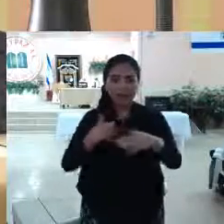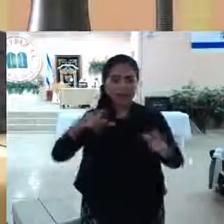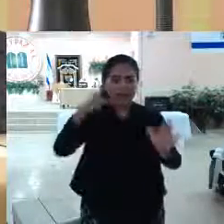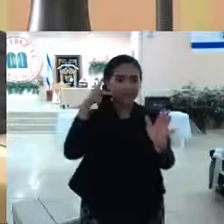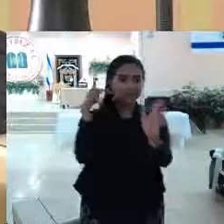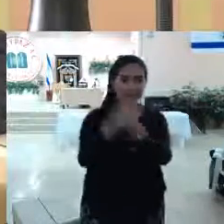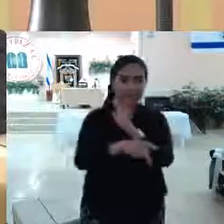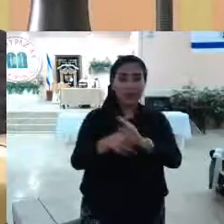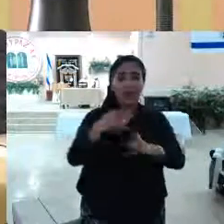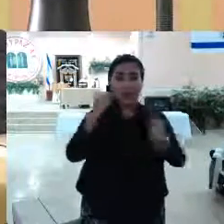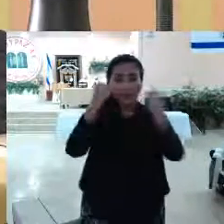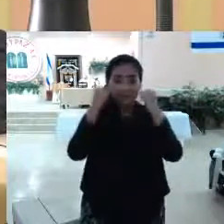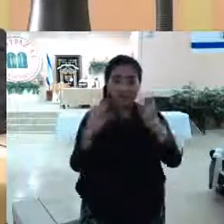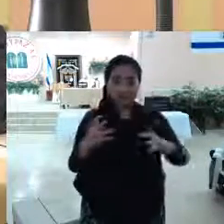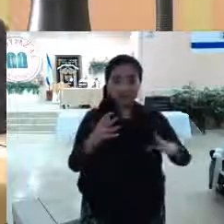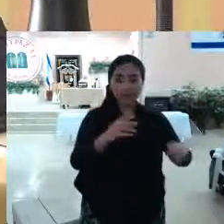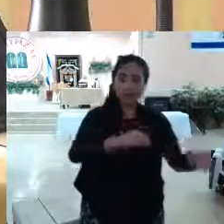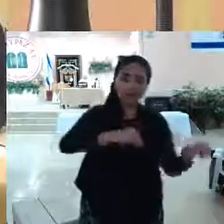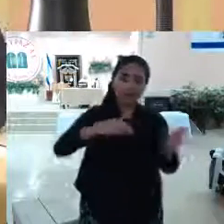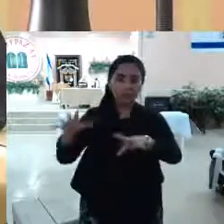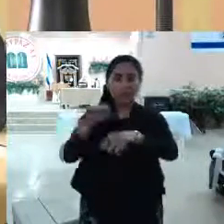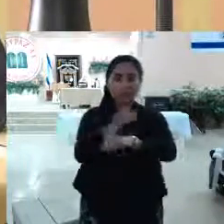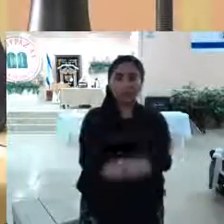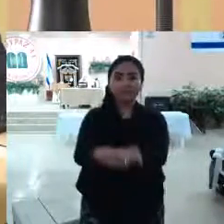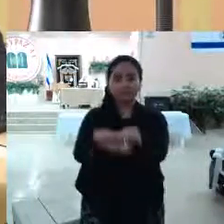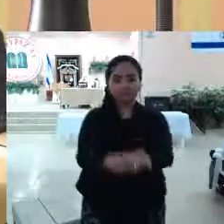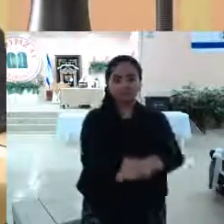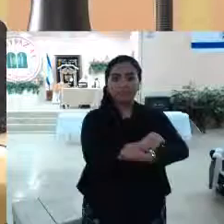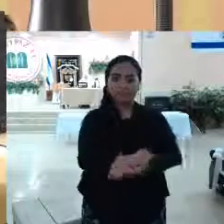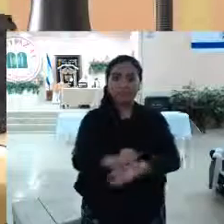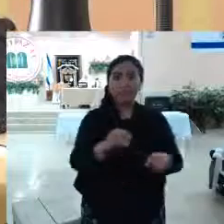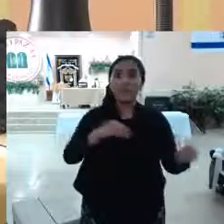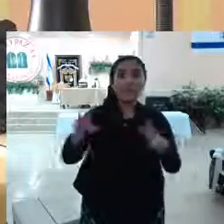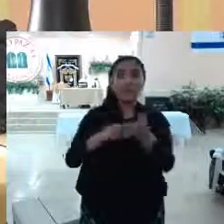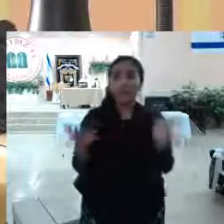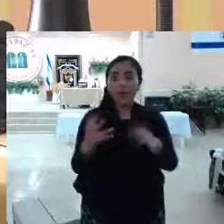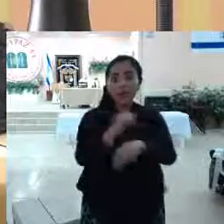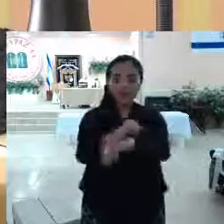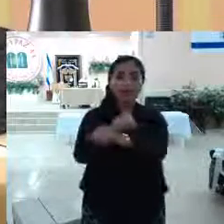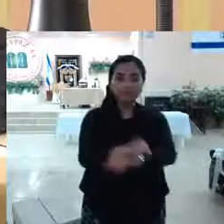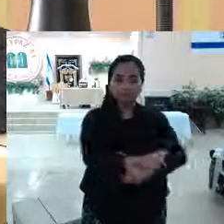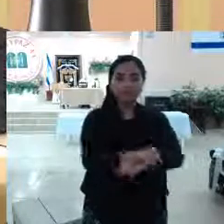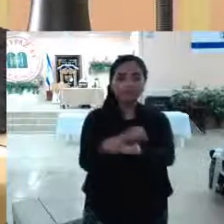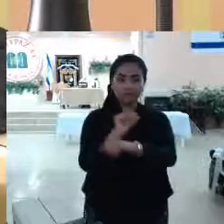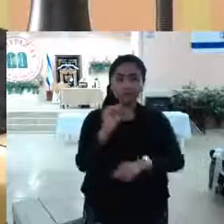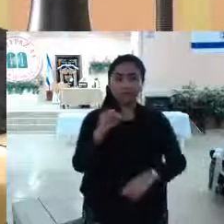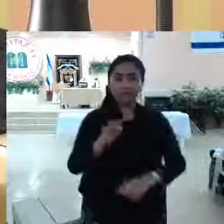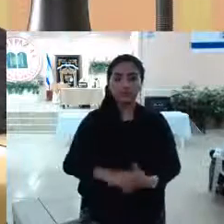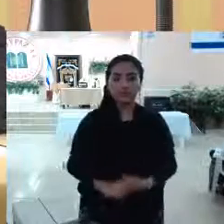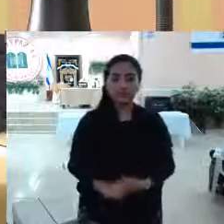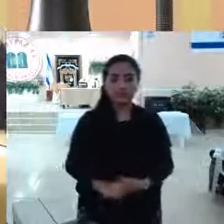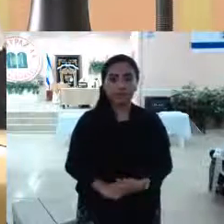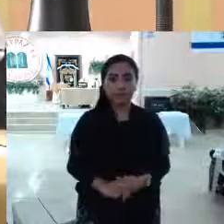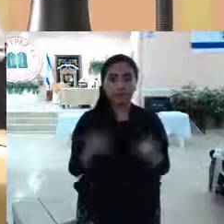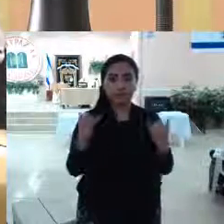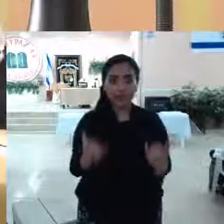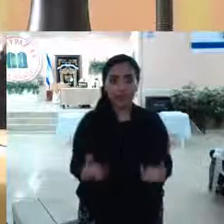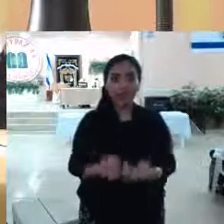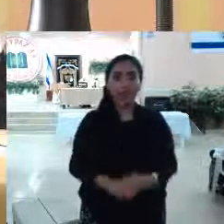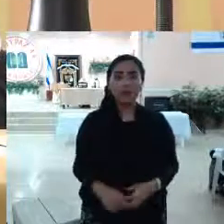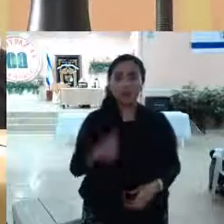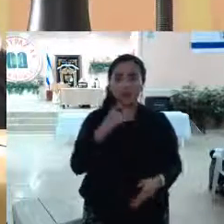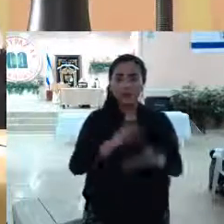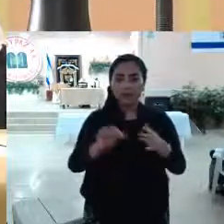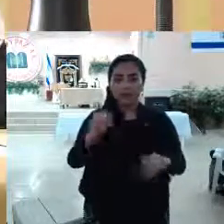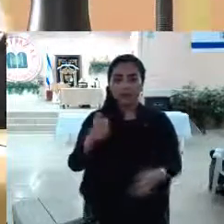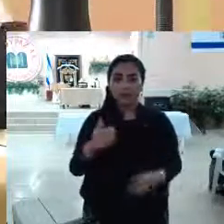brothers have been Y dead by the muchos sword, fueron and llevados many cautivos. were taken ¿Llevados in qué? captivity, taken like what? Cautivos. Captive. Ahora, Now, dice el